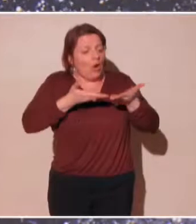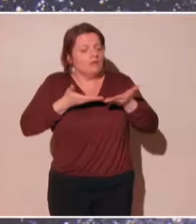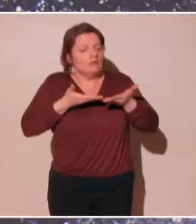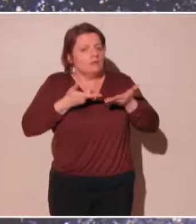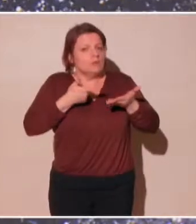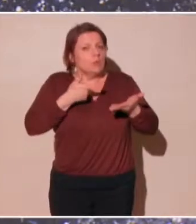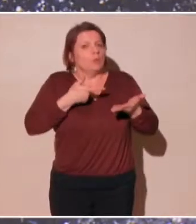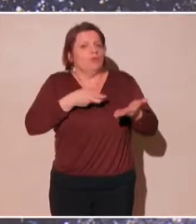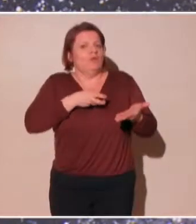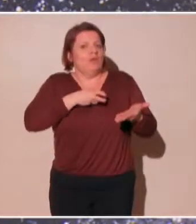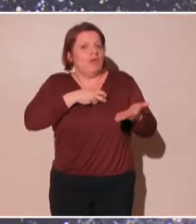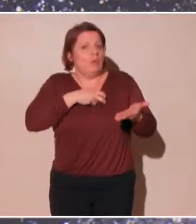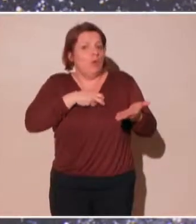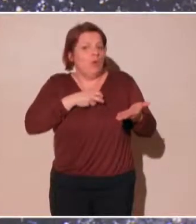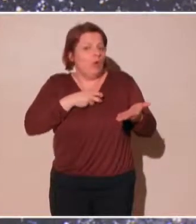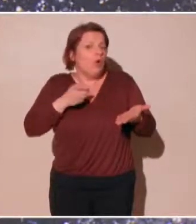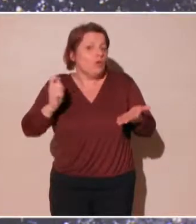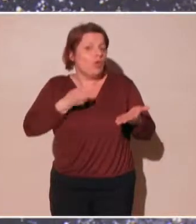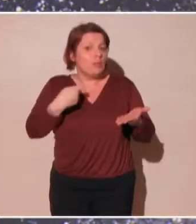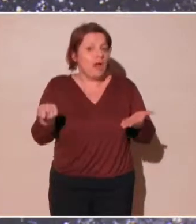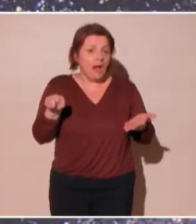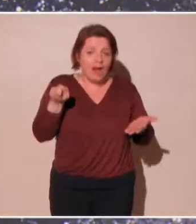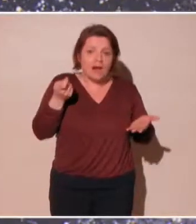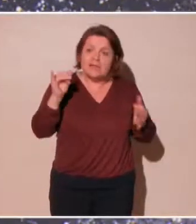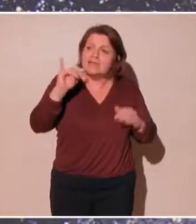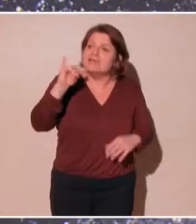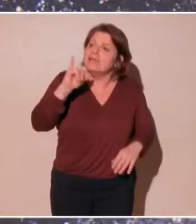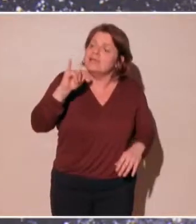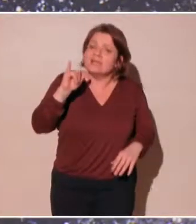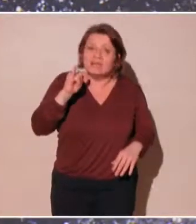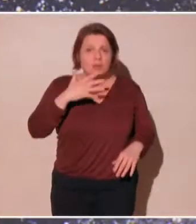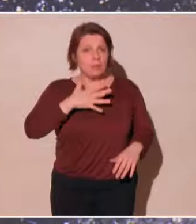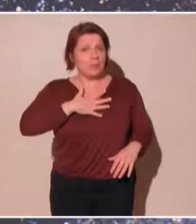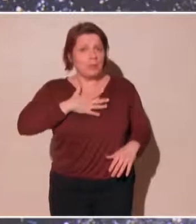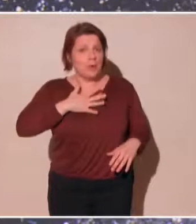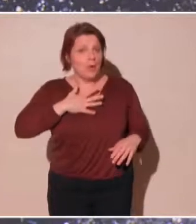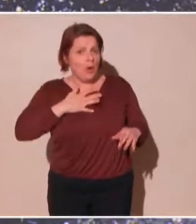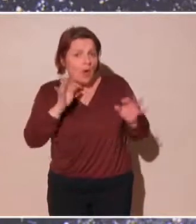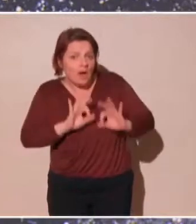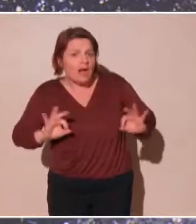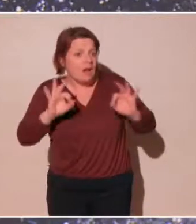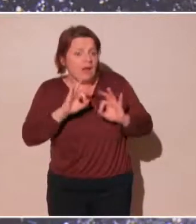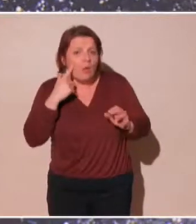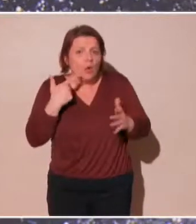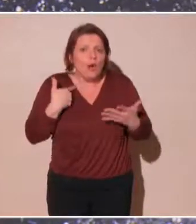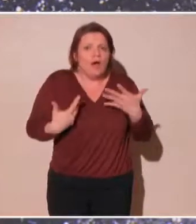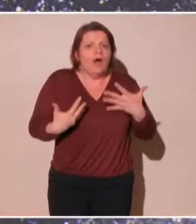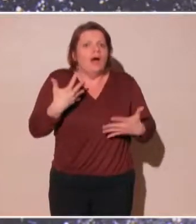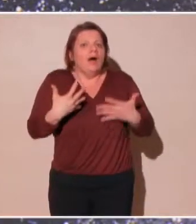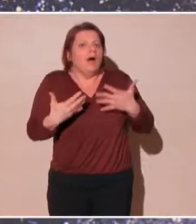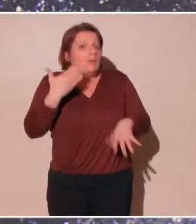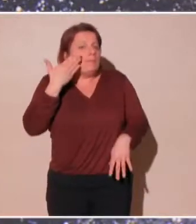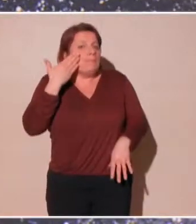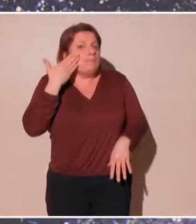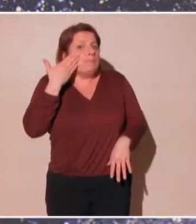faculty. But when you actually have to face it, everybody has to look at it with a certain amount of apprehension. There has